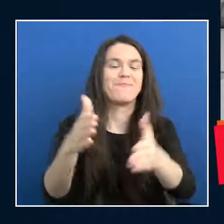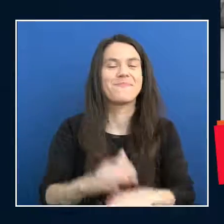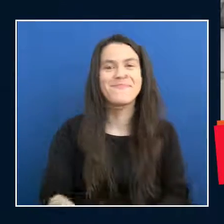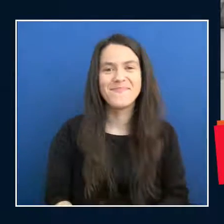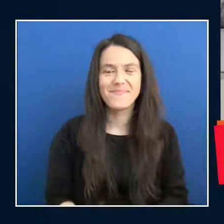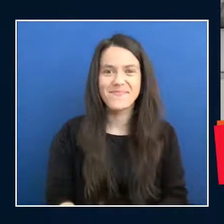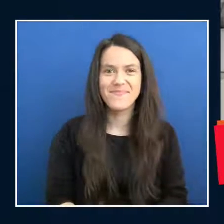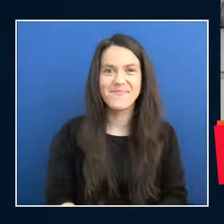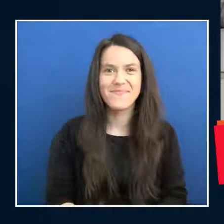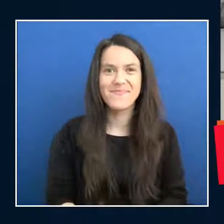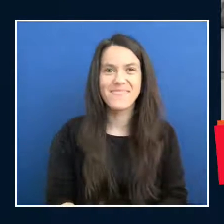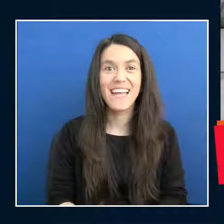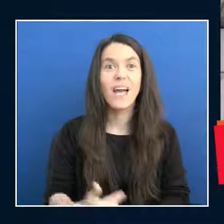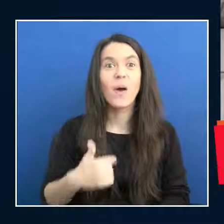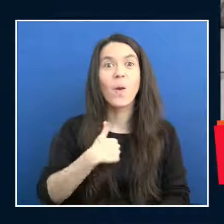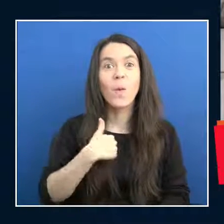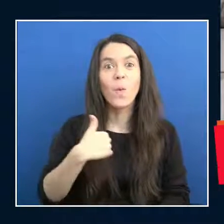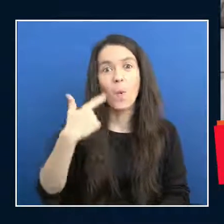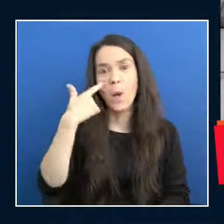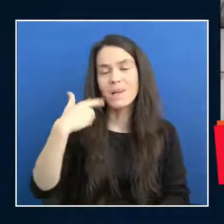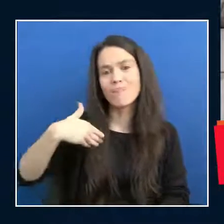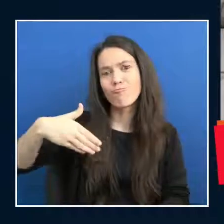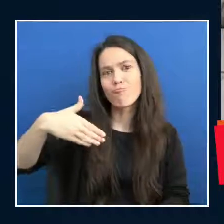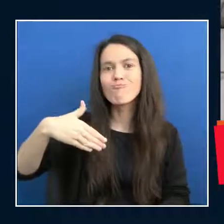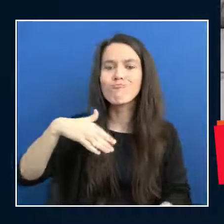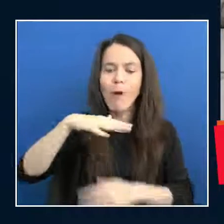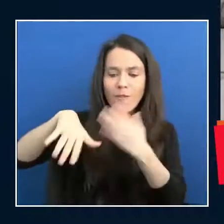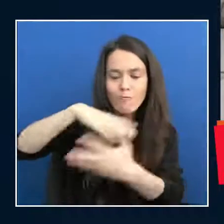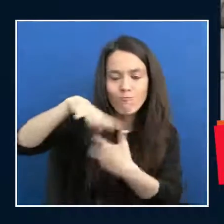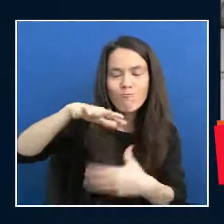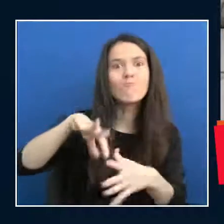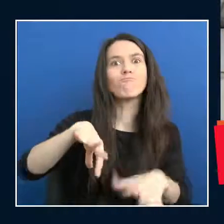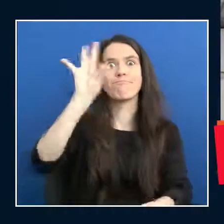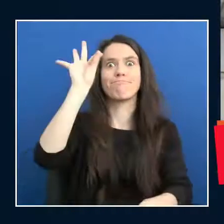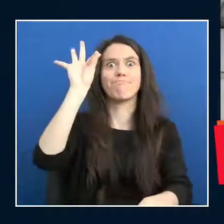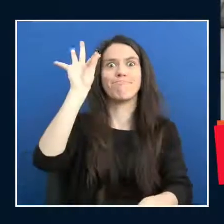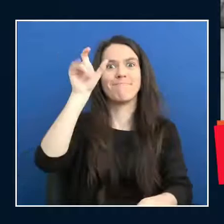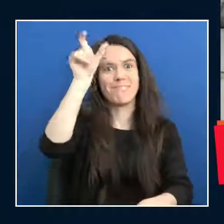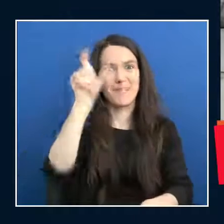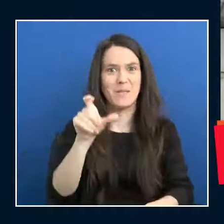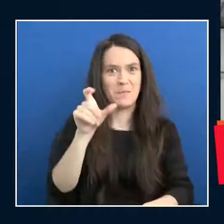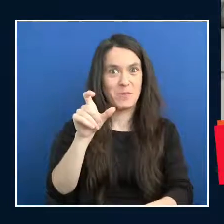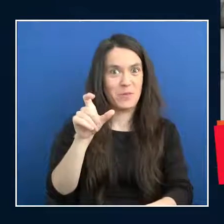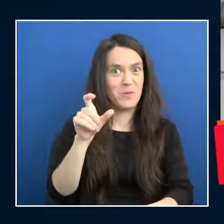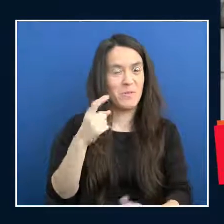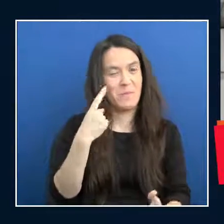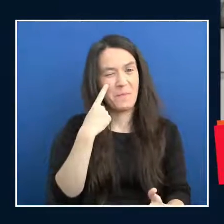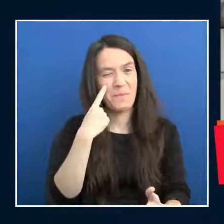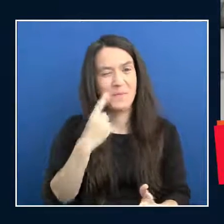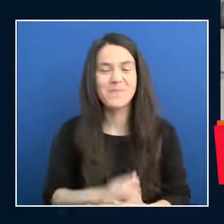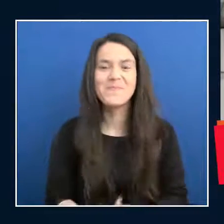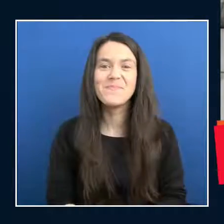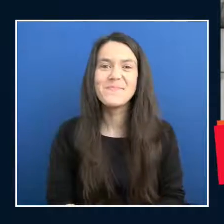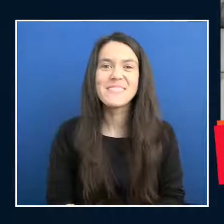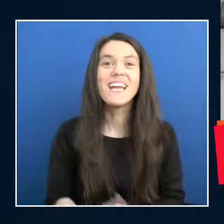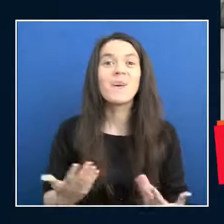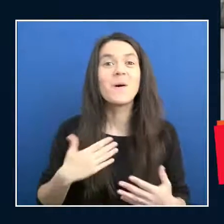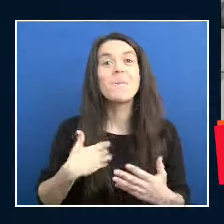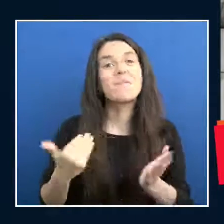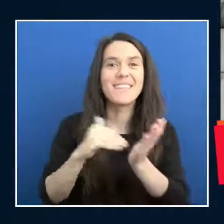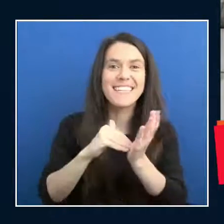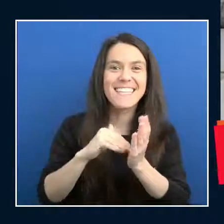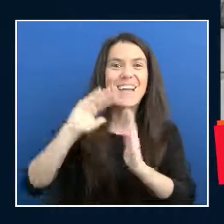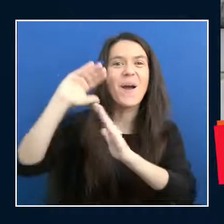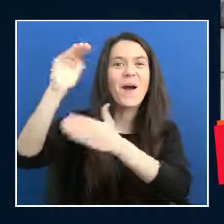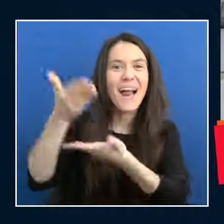pick a winner sometime soon after this 4th episode, so better get started. Then welcome again at this